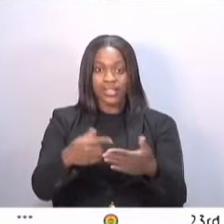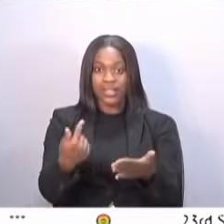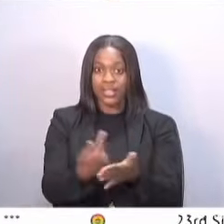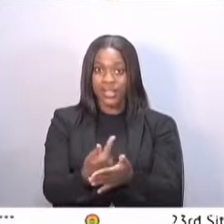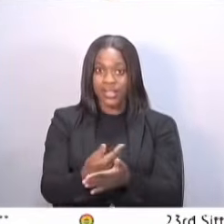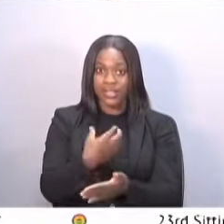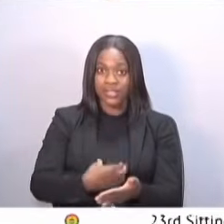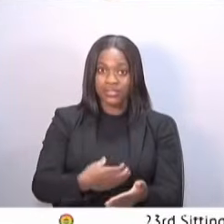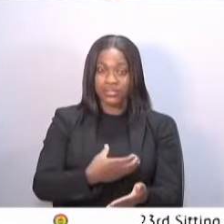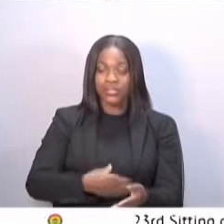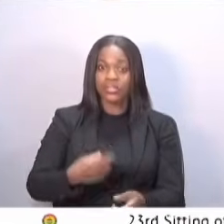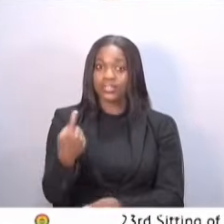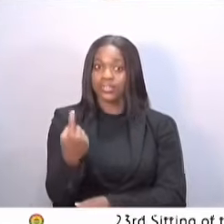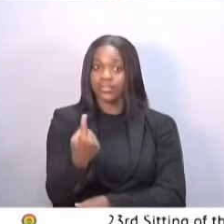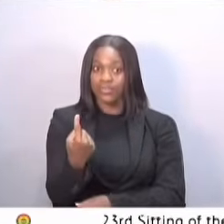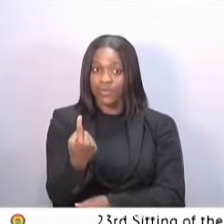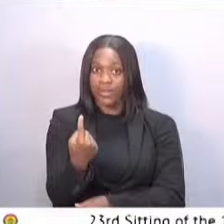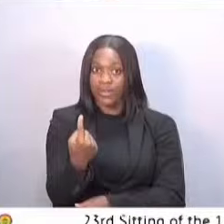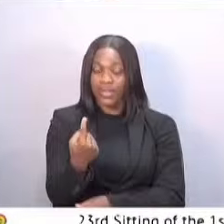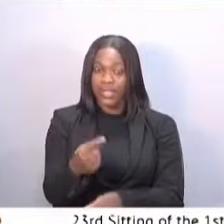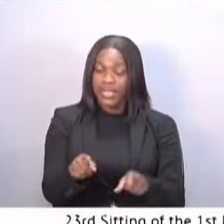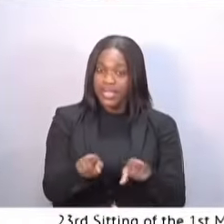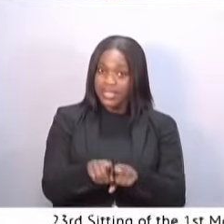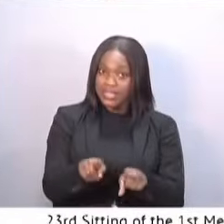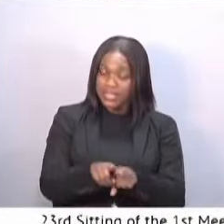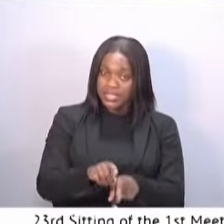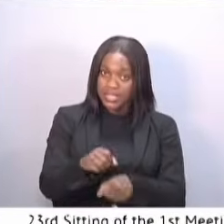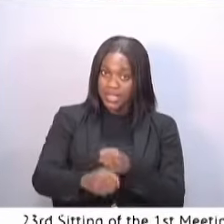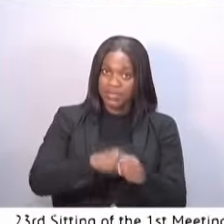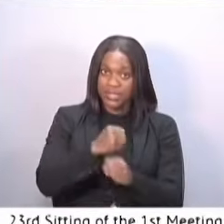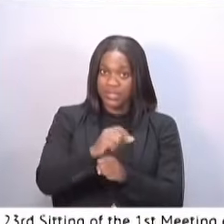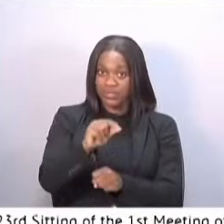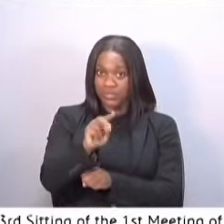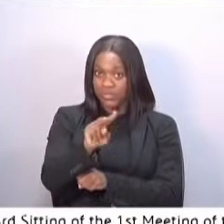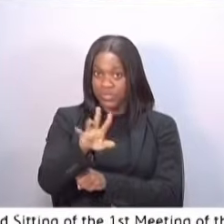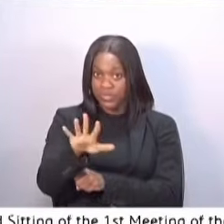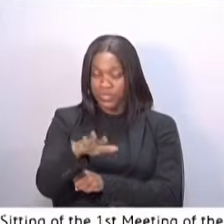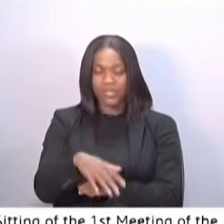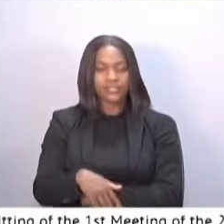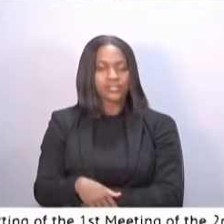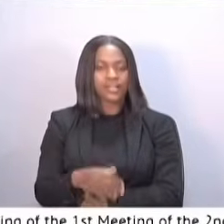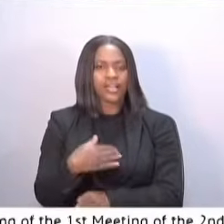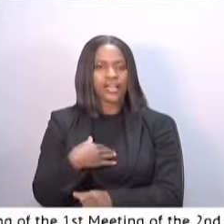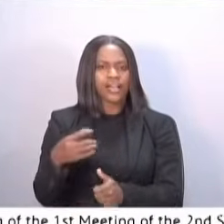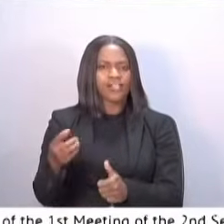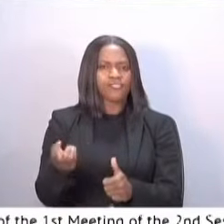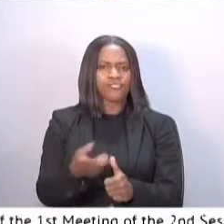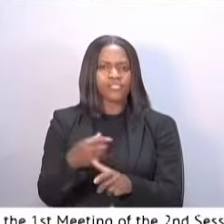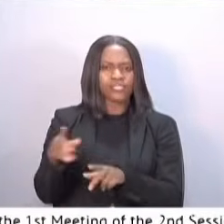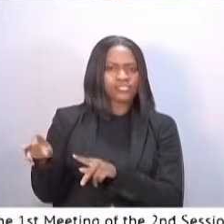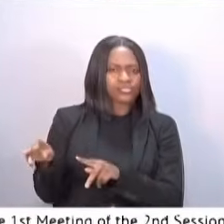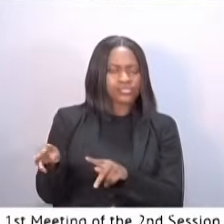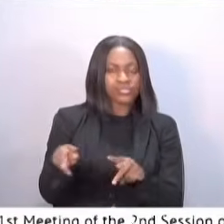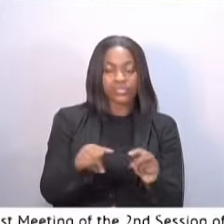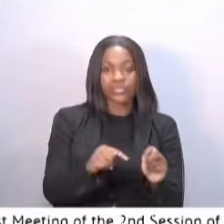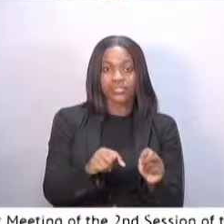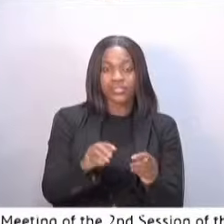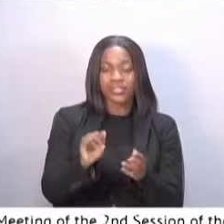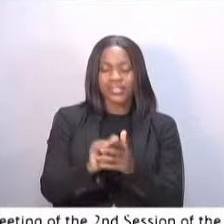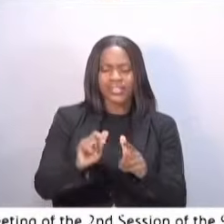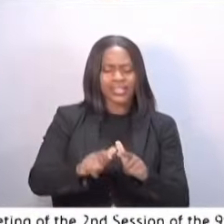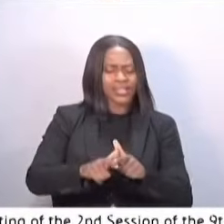alone. And that in the same 2025, there's been a first ever transfer of